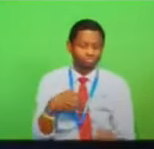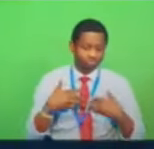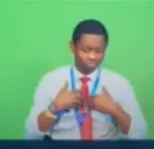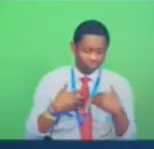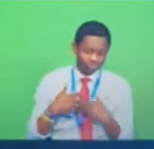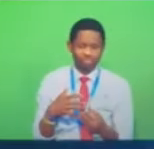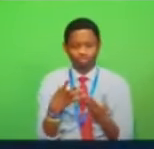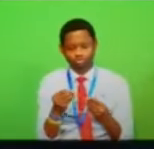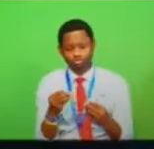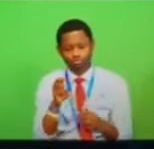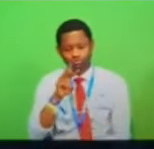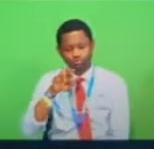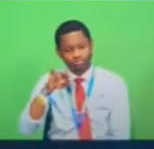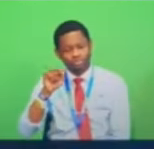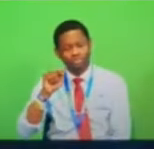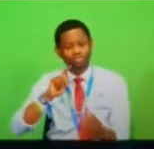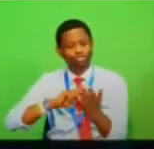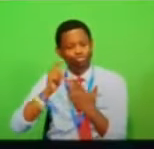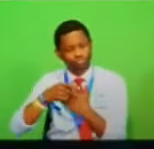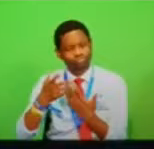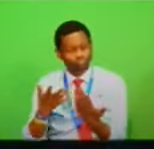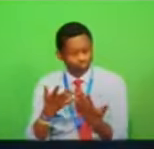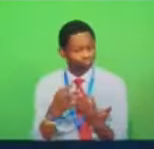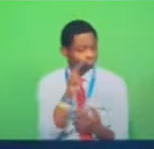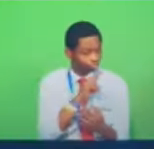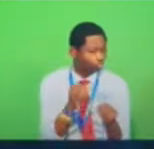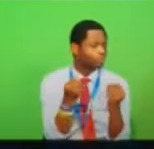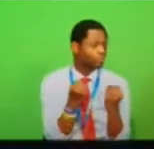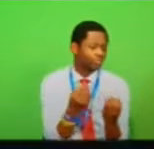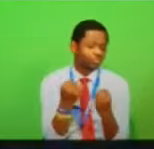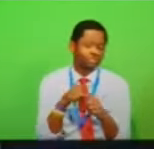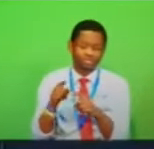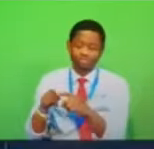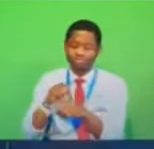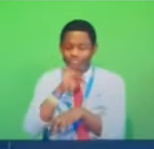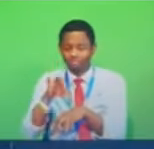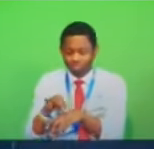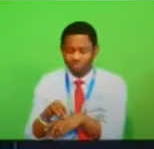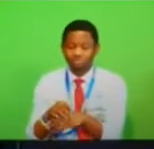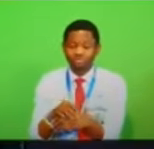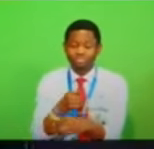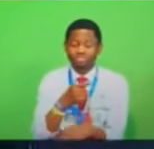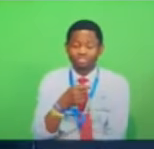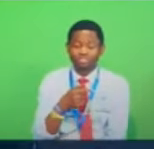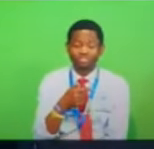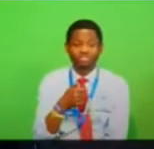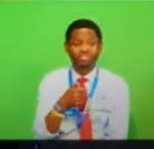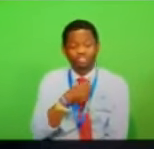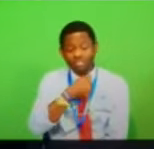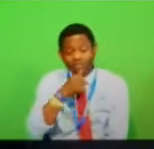software programs, are being deployed in many fields today, in agriculture, in aviation,